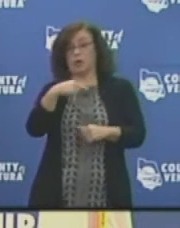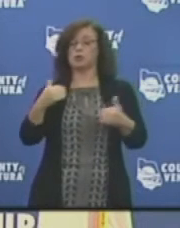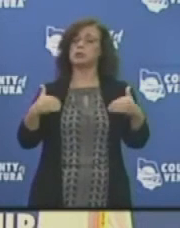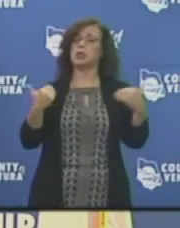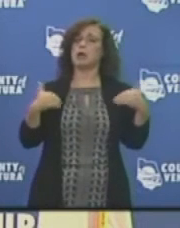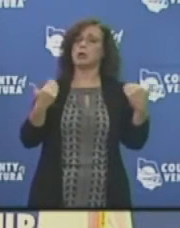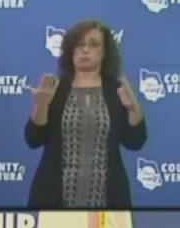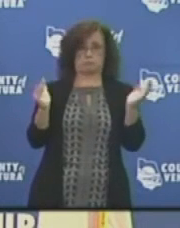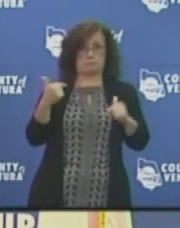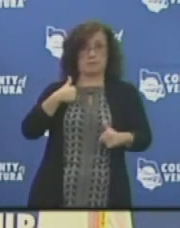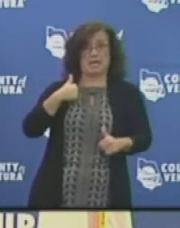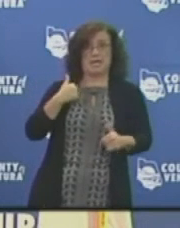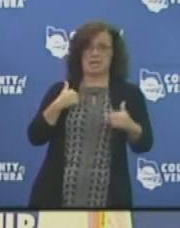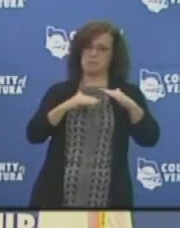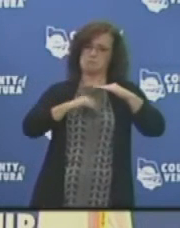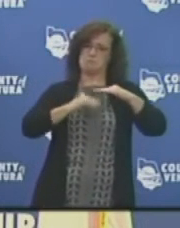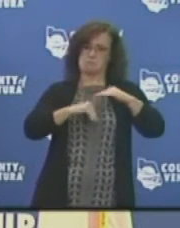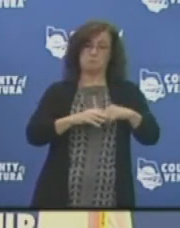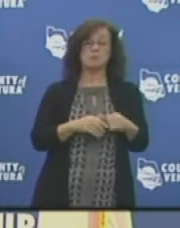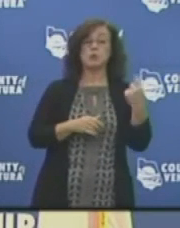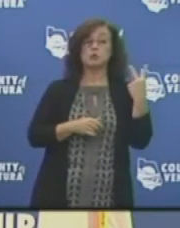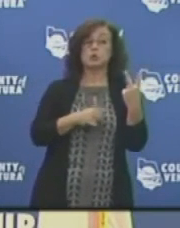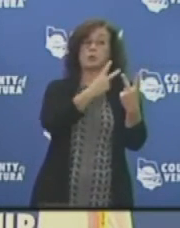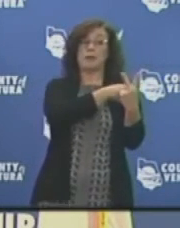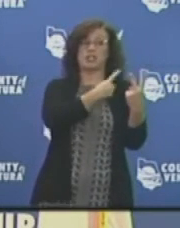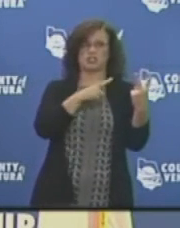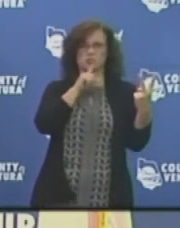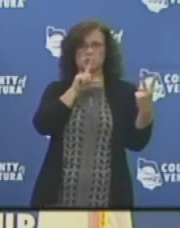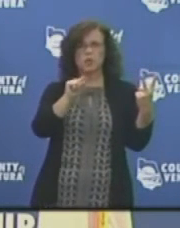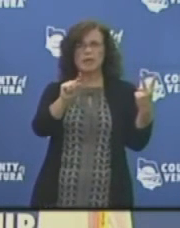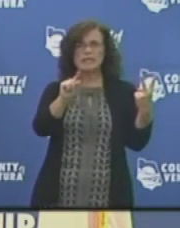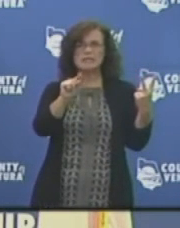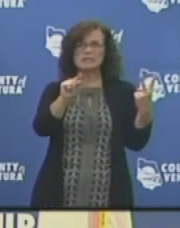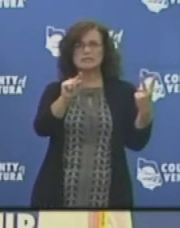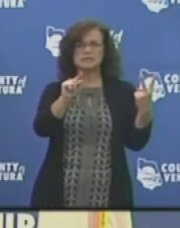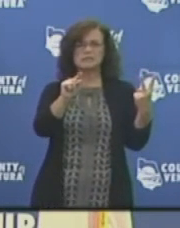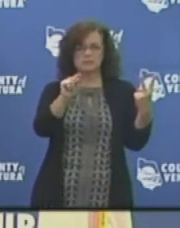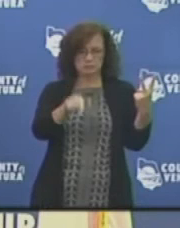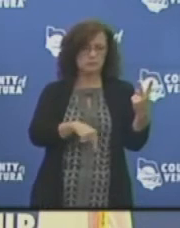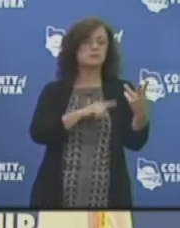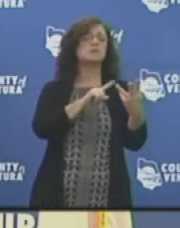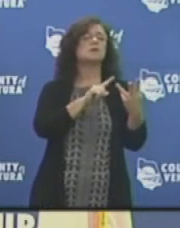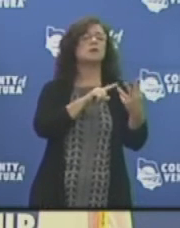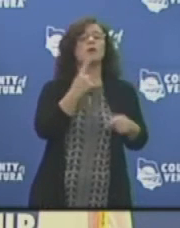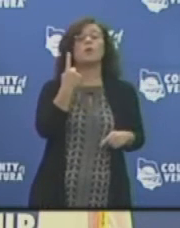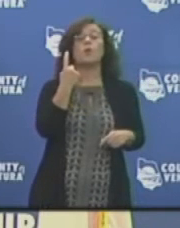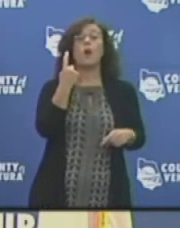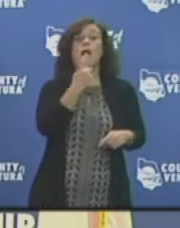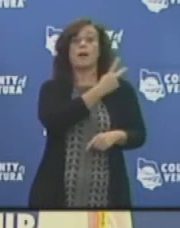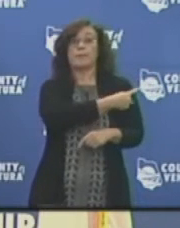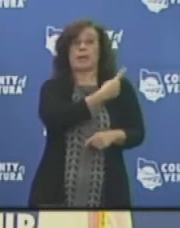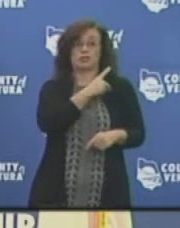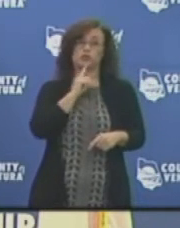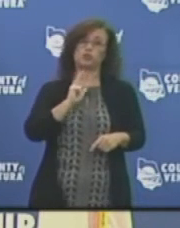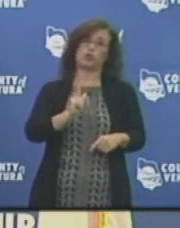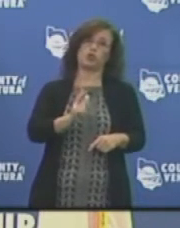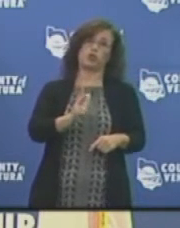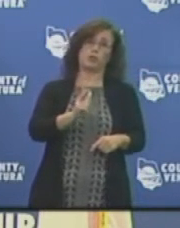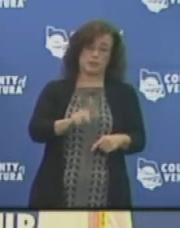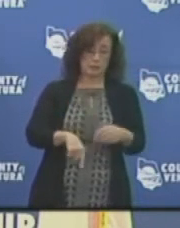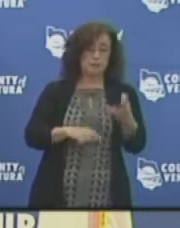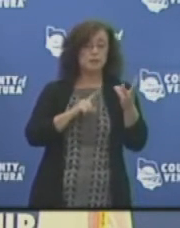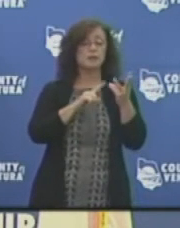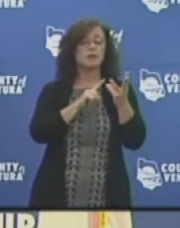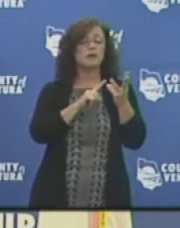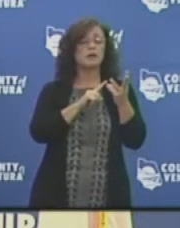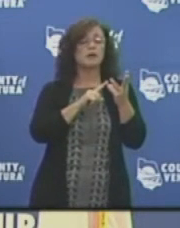patients in their 20s. We have one patient who's in her 30s, and we have 6 patients in